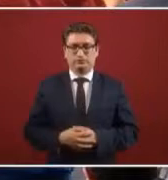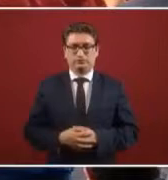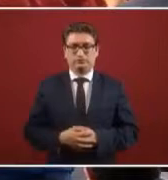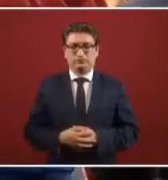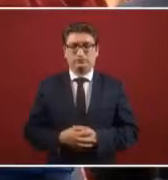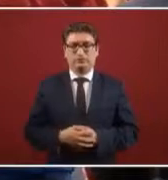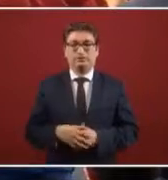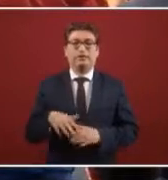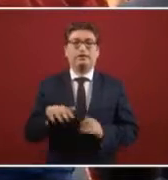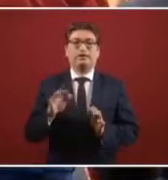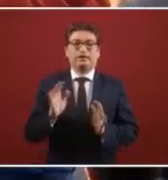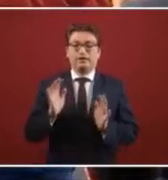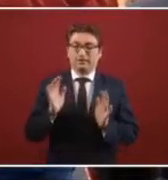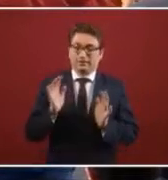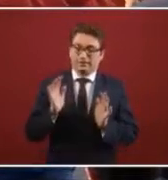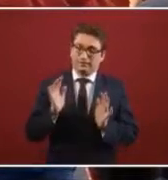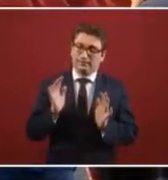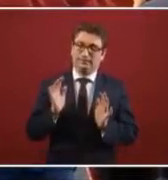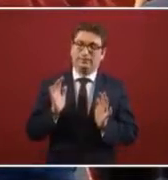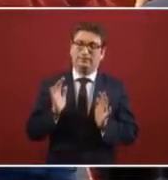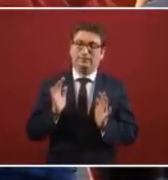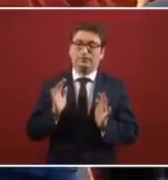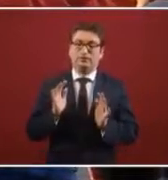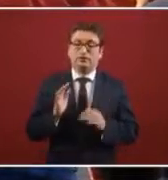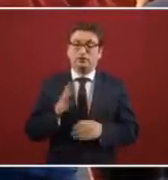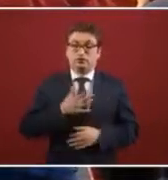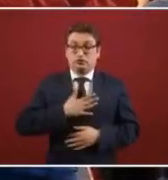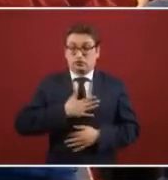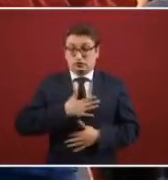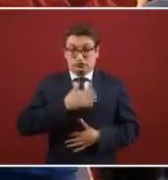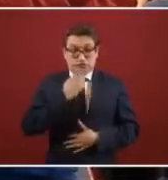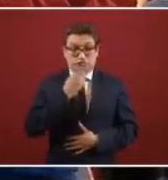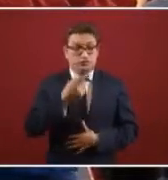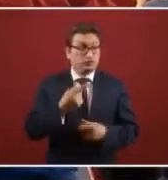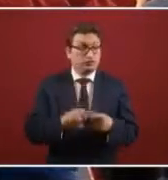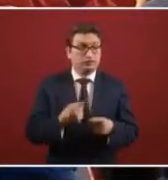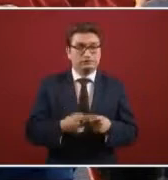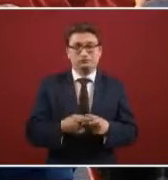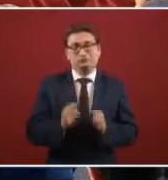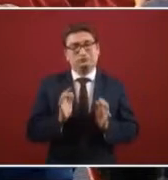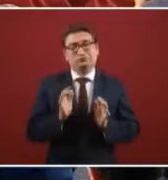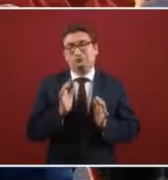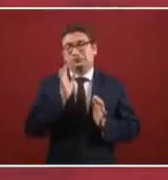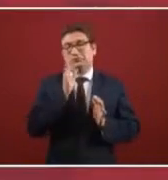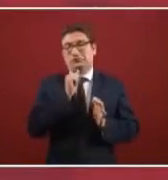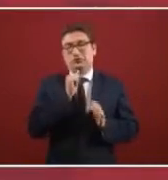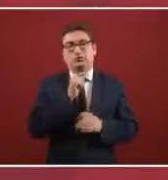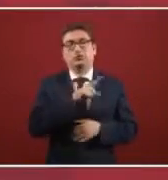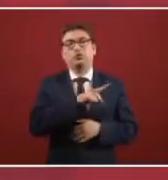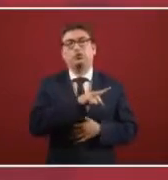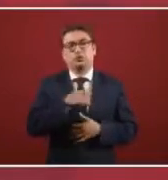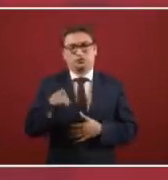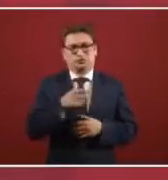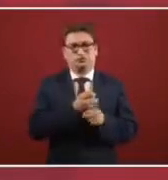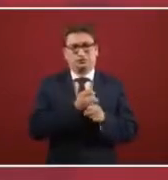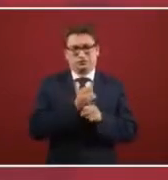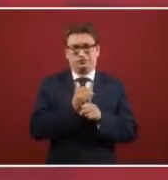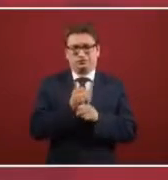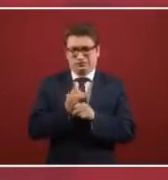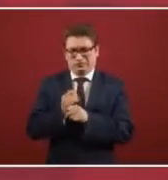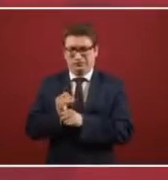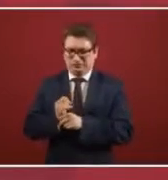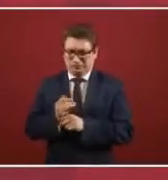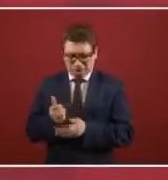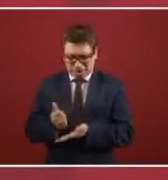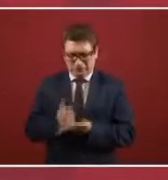Ah, está la cosa. There's the O sea, thing. yo no lo puedo decir. I can't say. Pero ustedes sí pueden But you hacer guys can investigación, o sea, investigate.